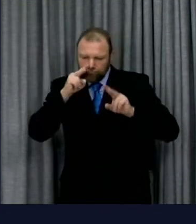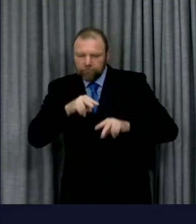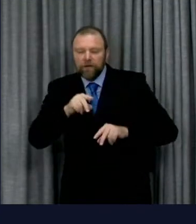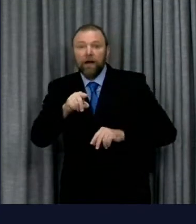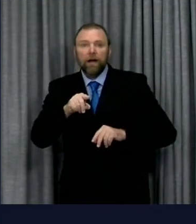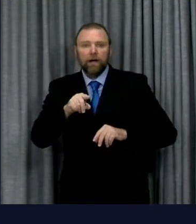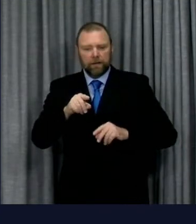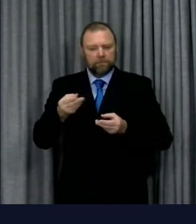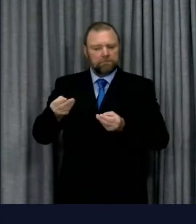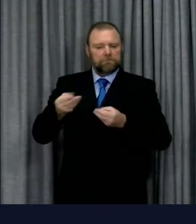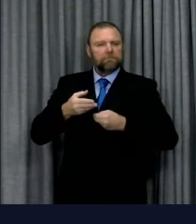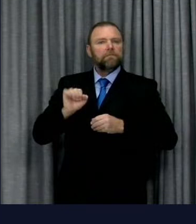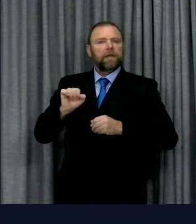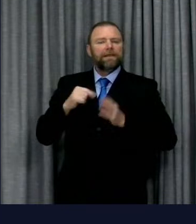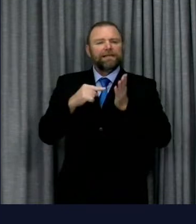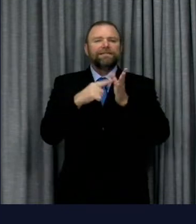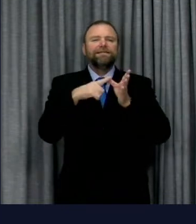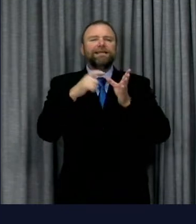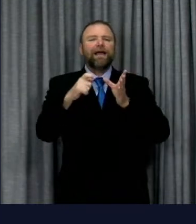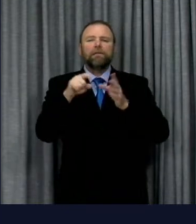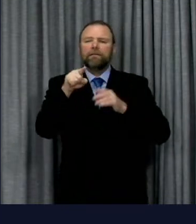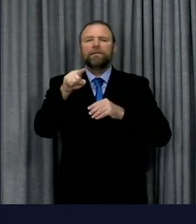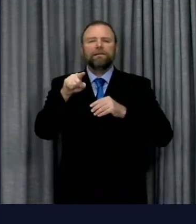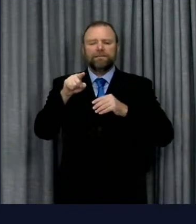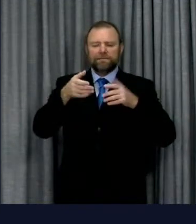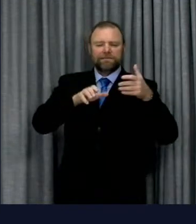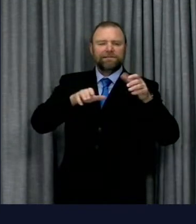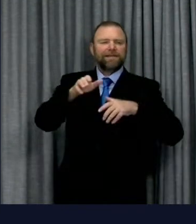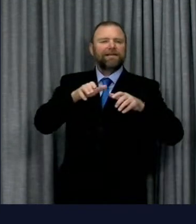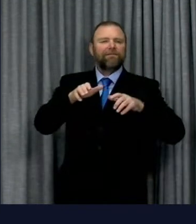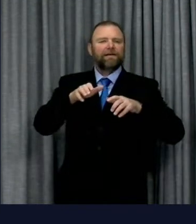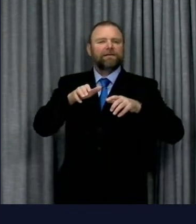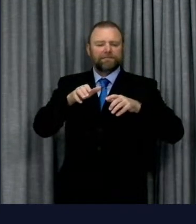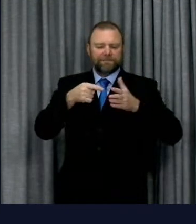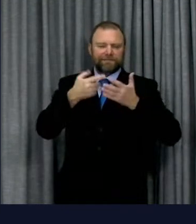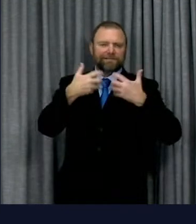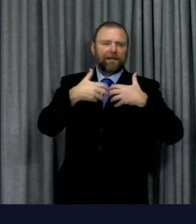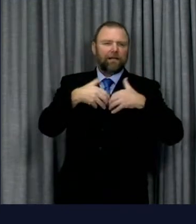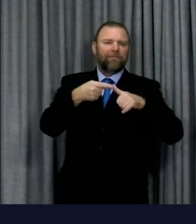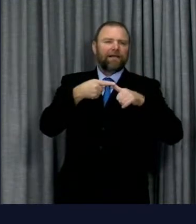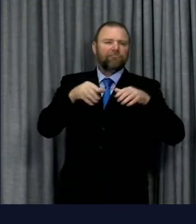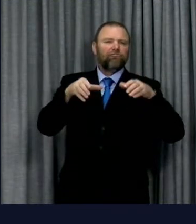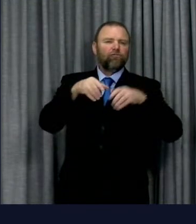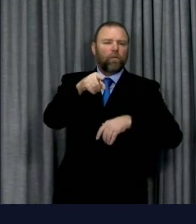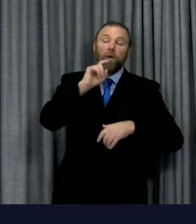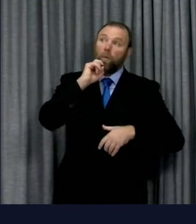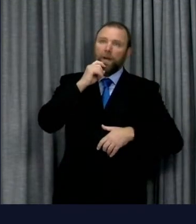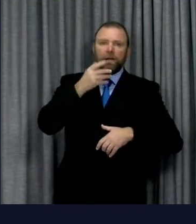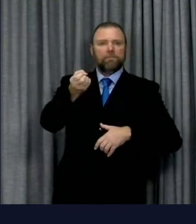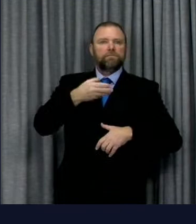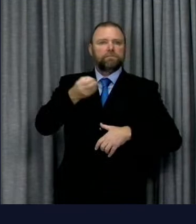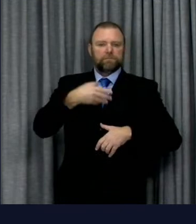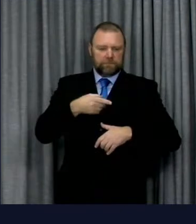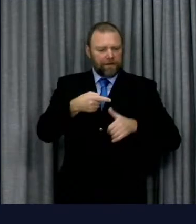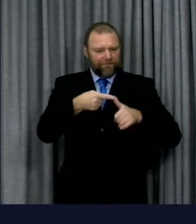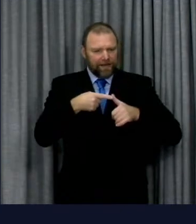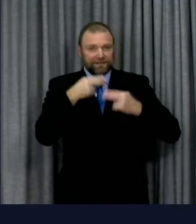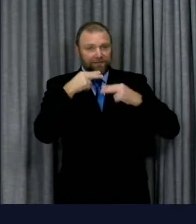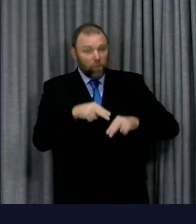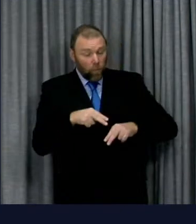advice. The TAC group, the scientific group that we have, is meeting this afternoon to give us advice on the same